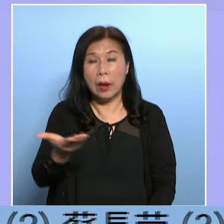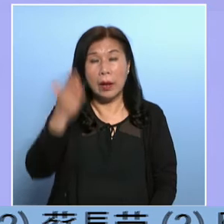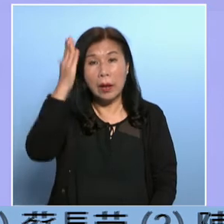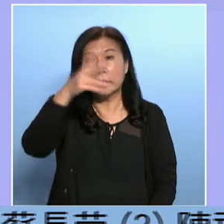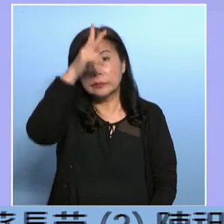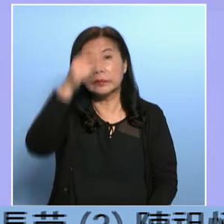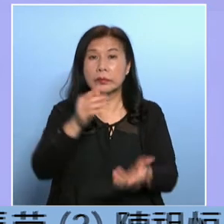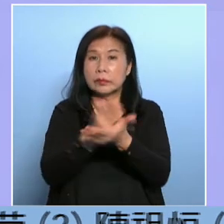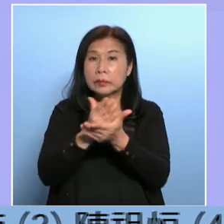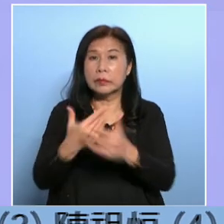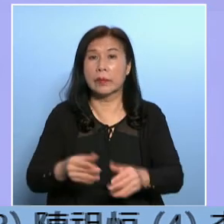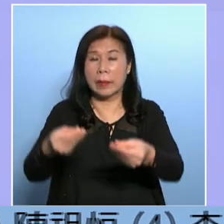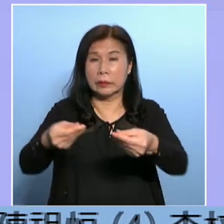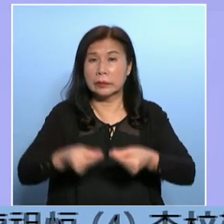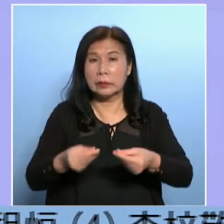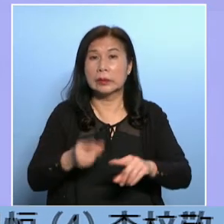authorities,